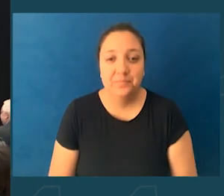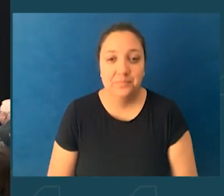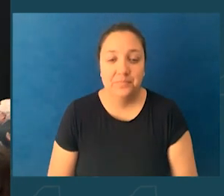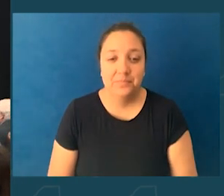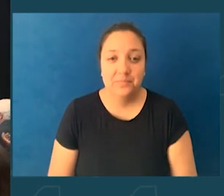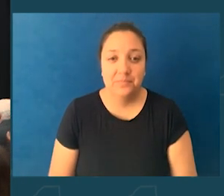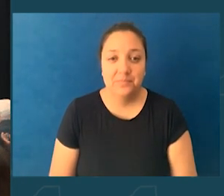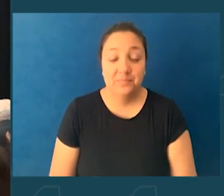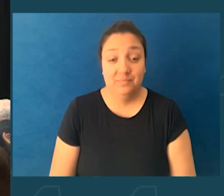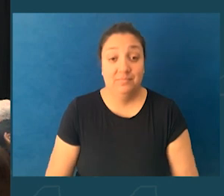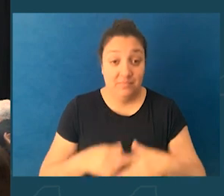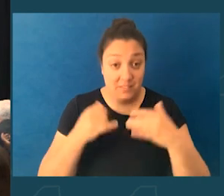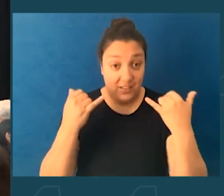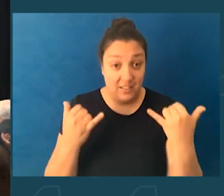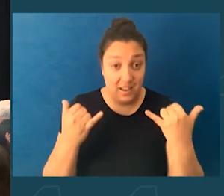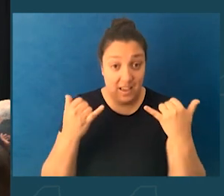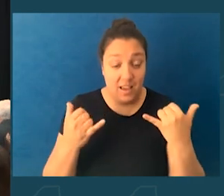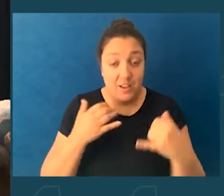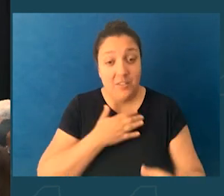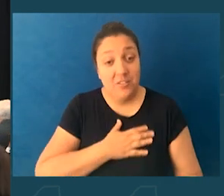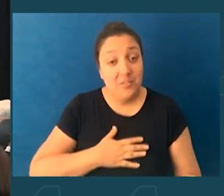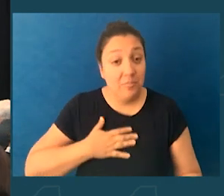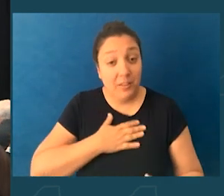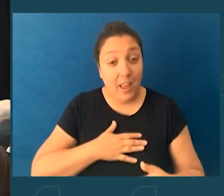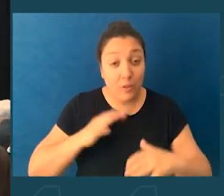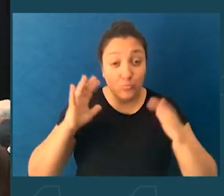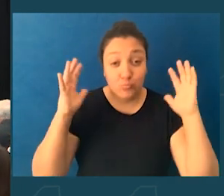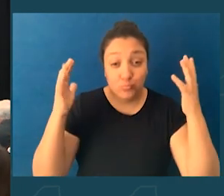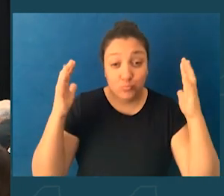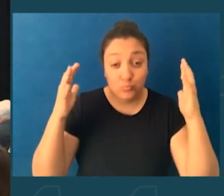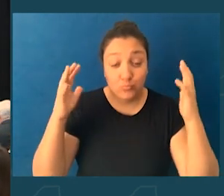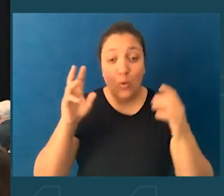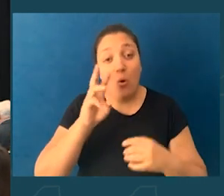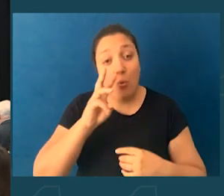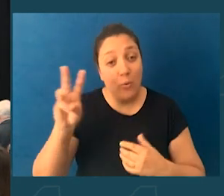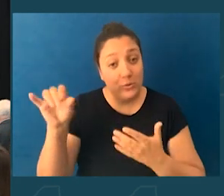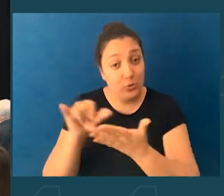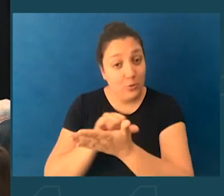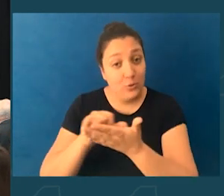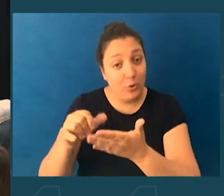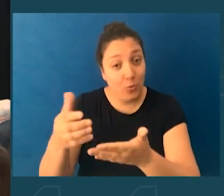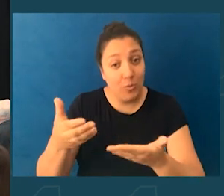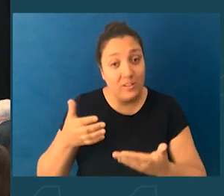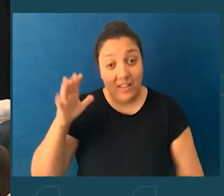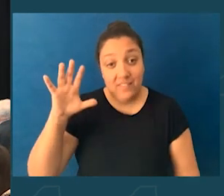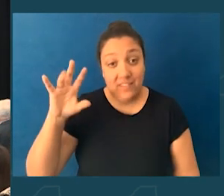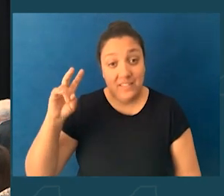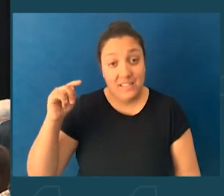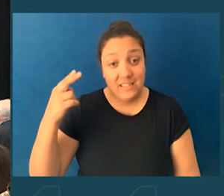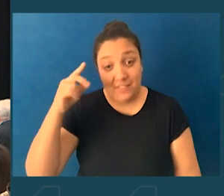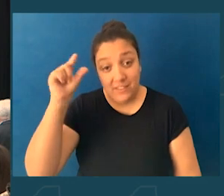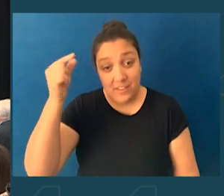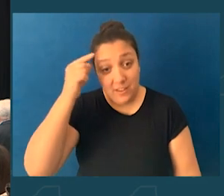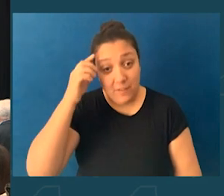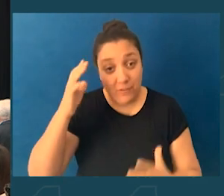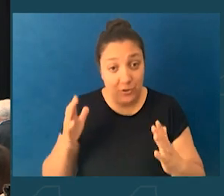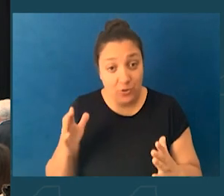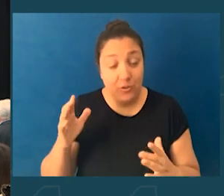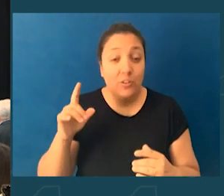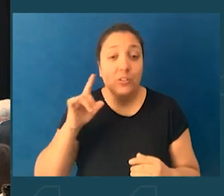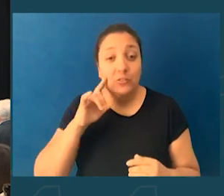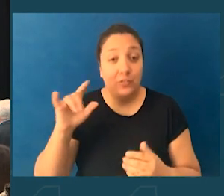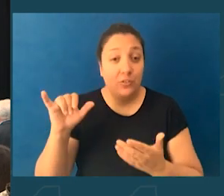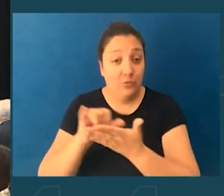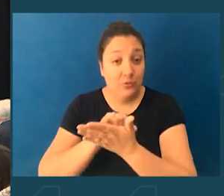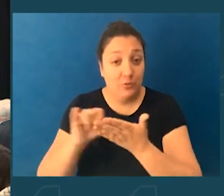And now, please give a warm Western New York welcome to the 57th Governor of the great state of New York,